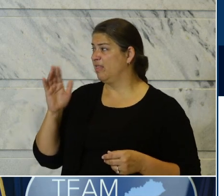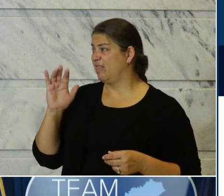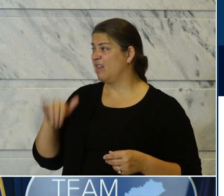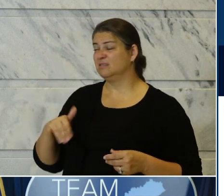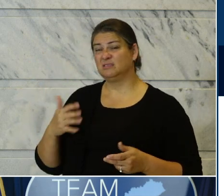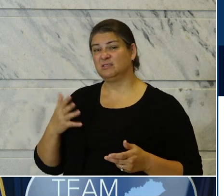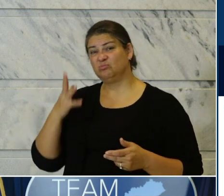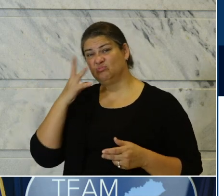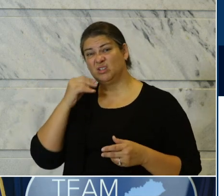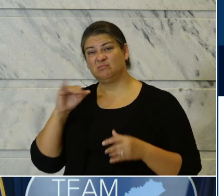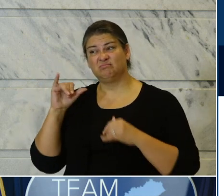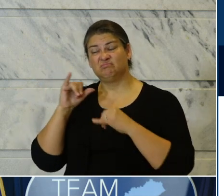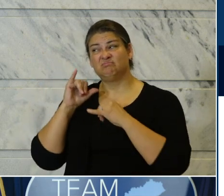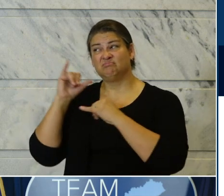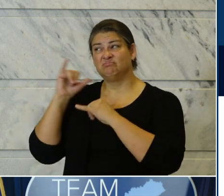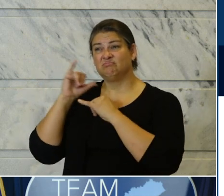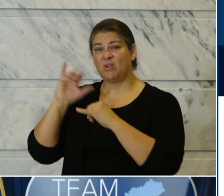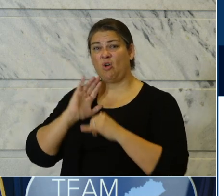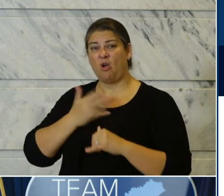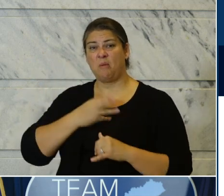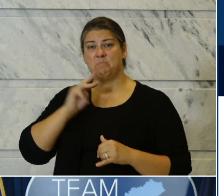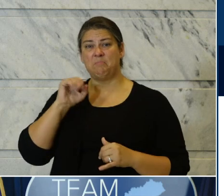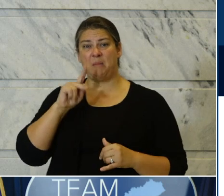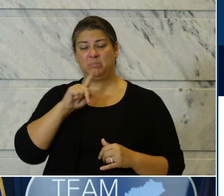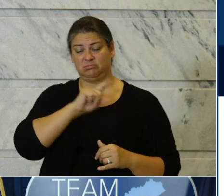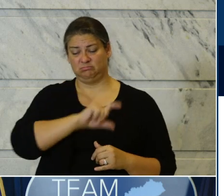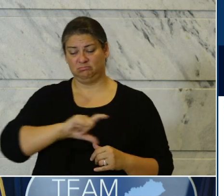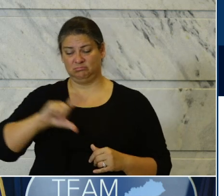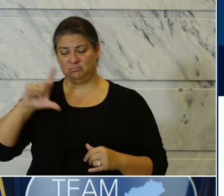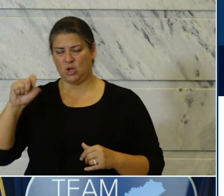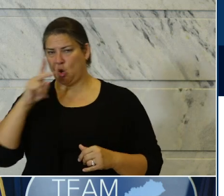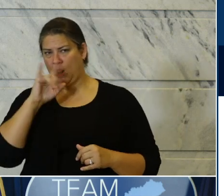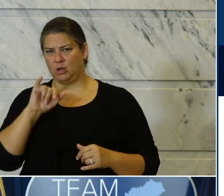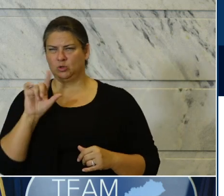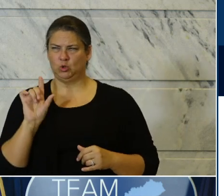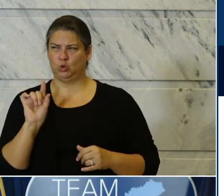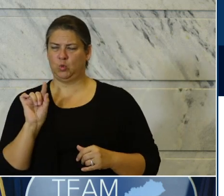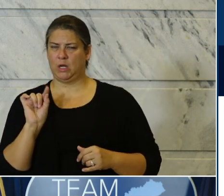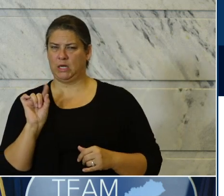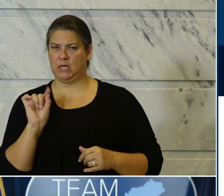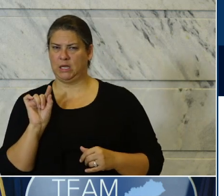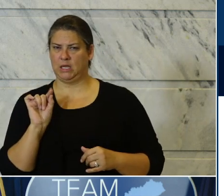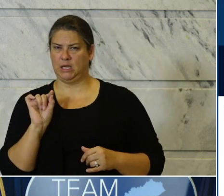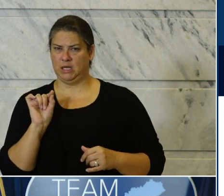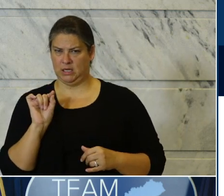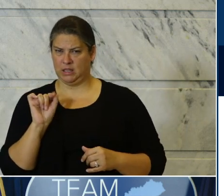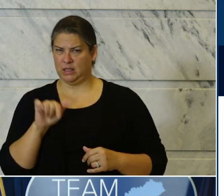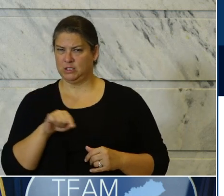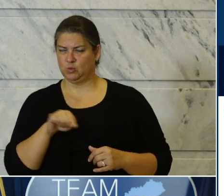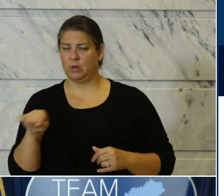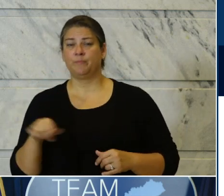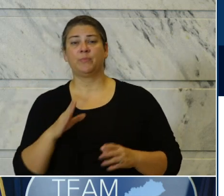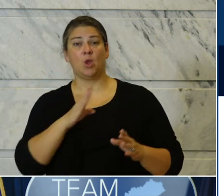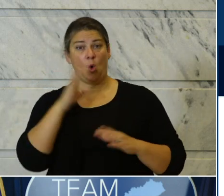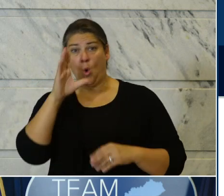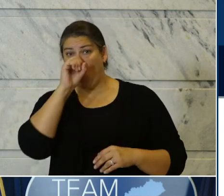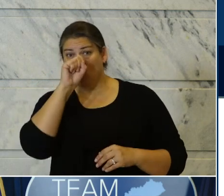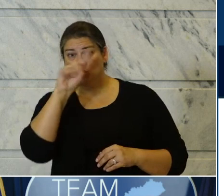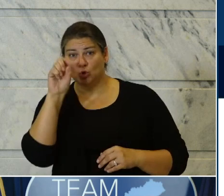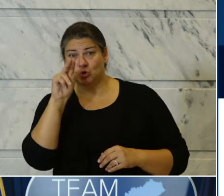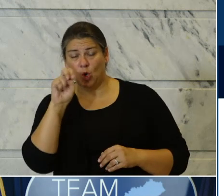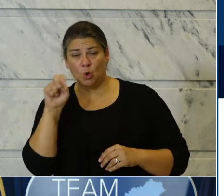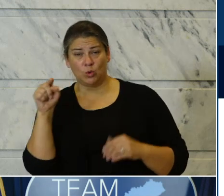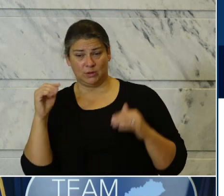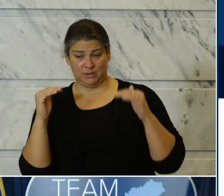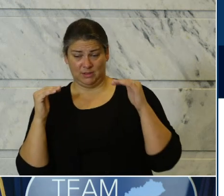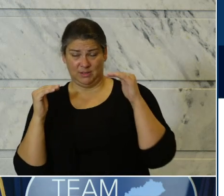closely with our incident map, which I think has right around 20 this week. Then we have the orange zone, which is just